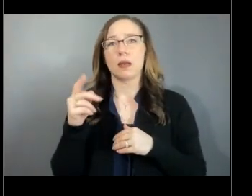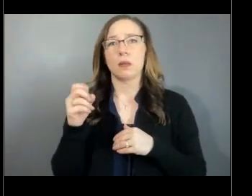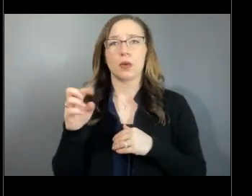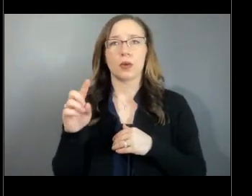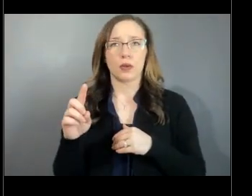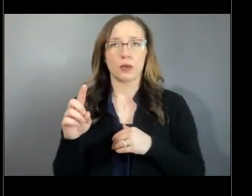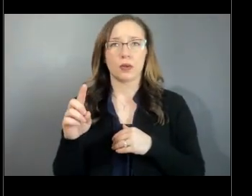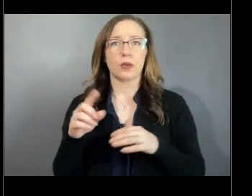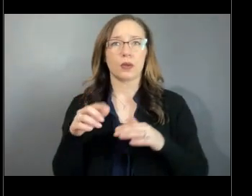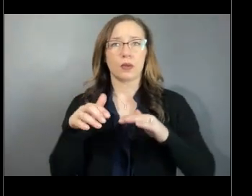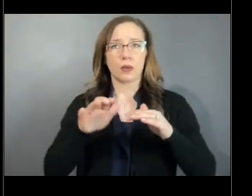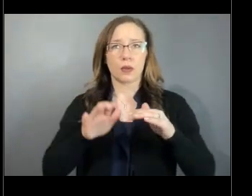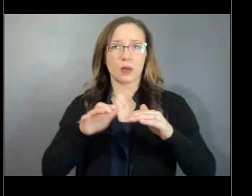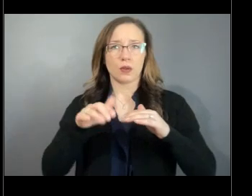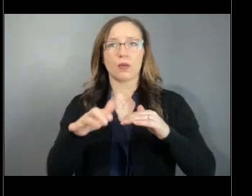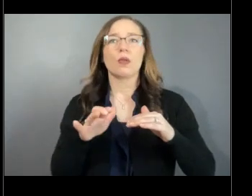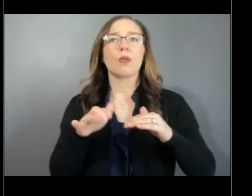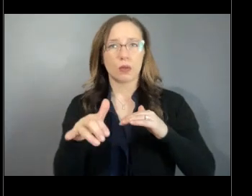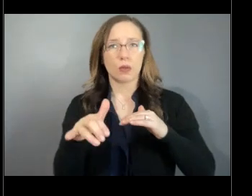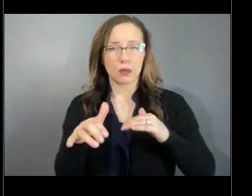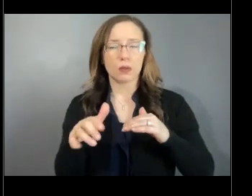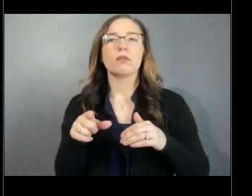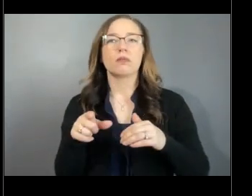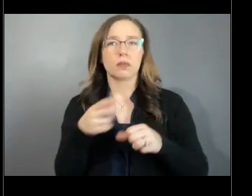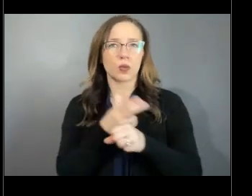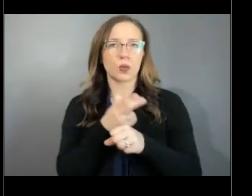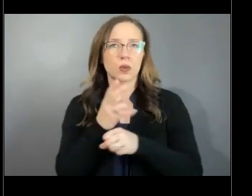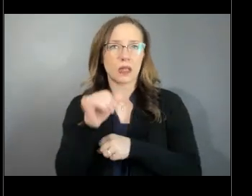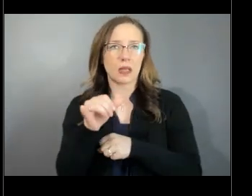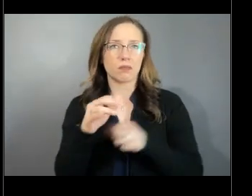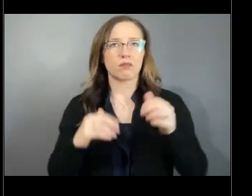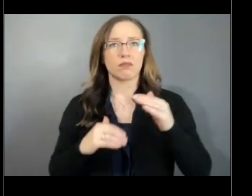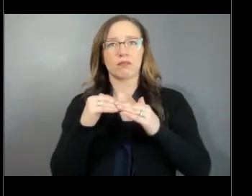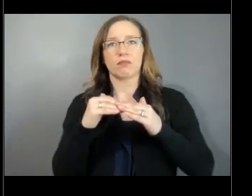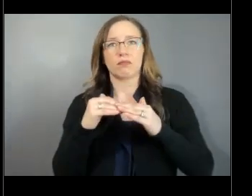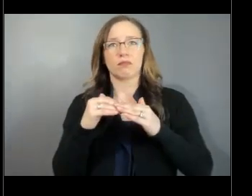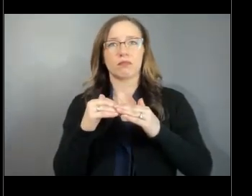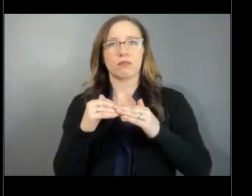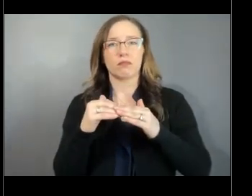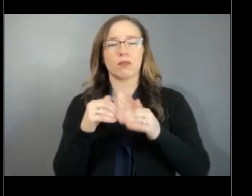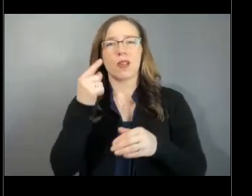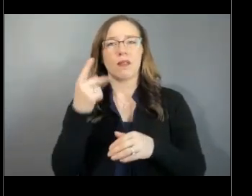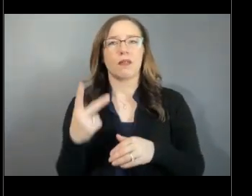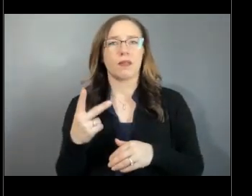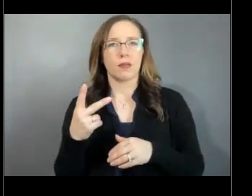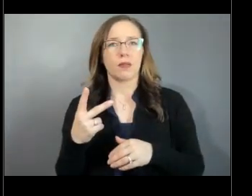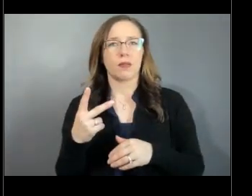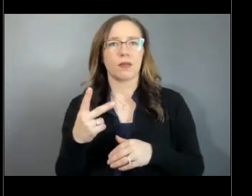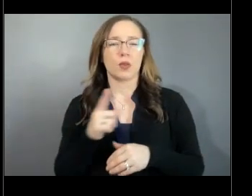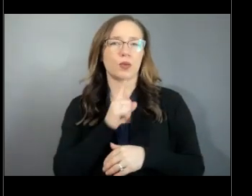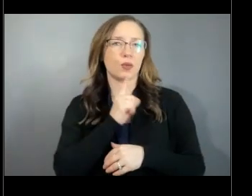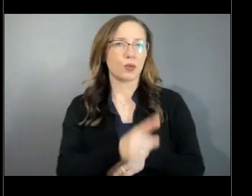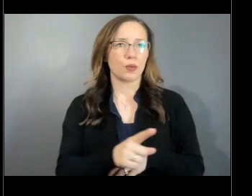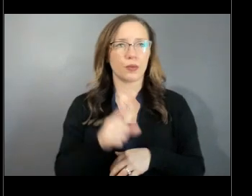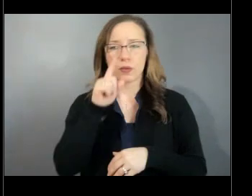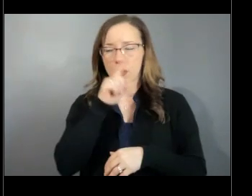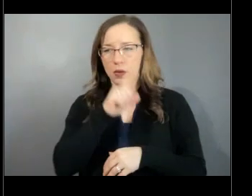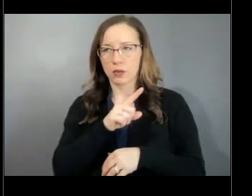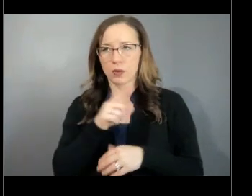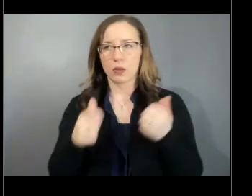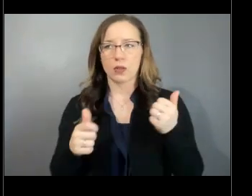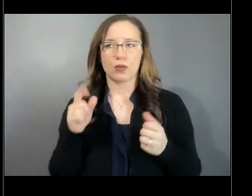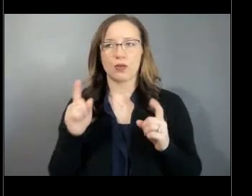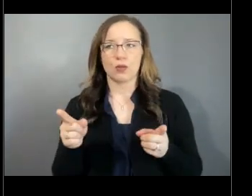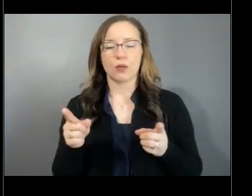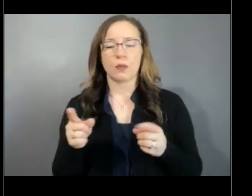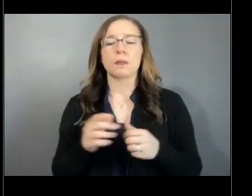And when a tapered threshold is used, the maximum height is 1/2 inch. First option